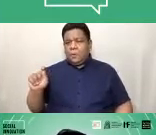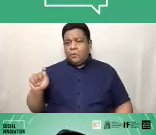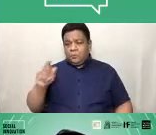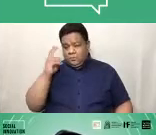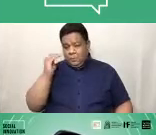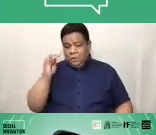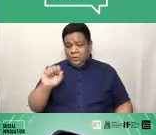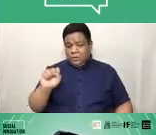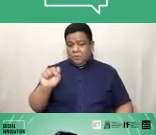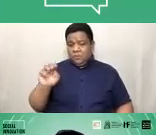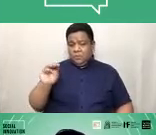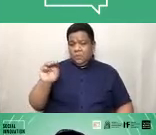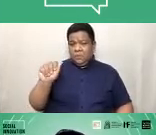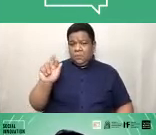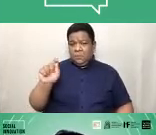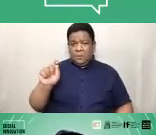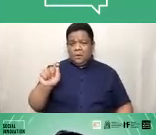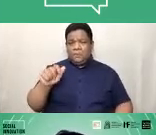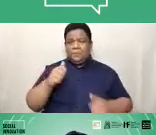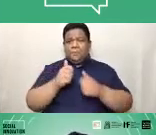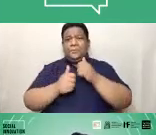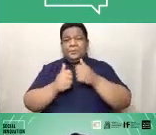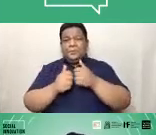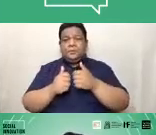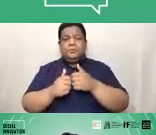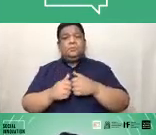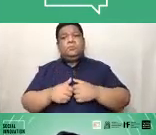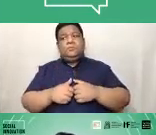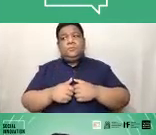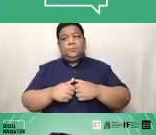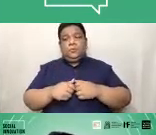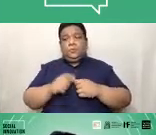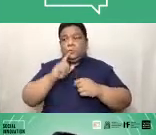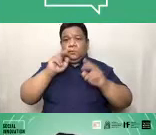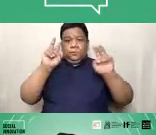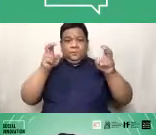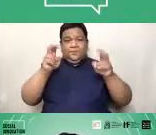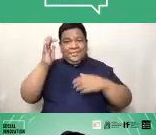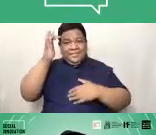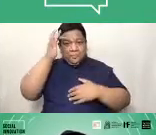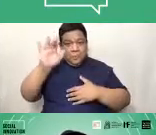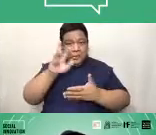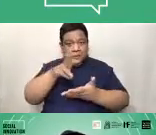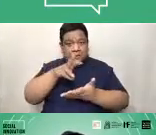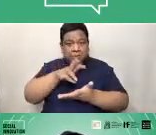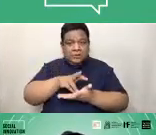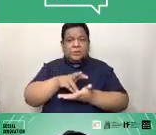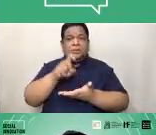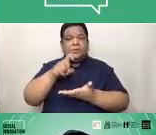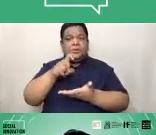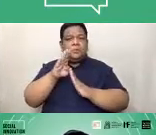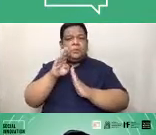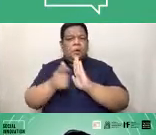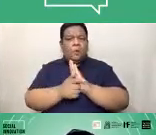lot. And so let's put a proper definition to it. At the same time, our main topic of smart cities needs to properly background